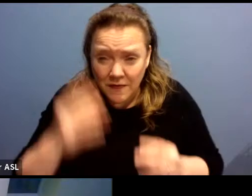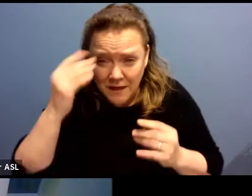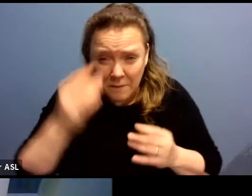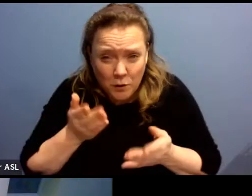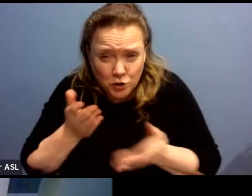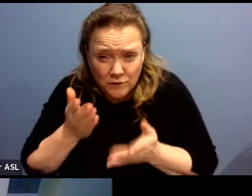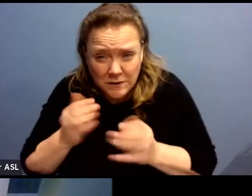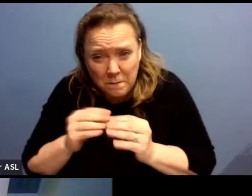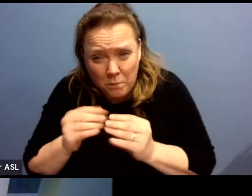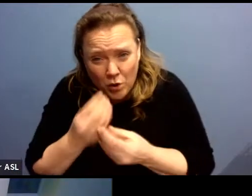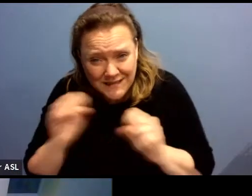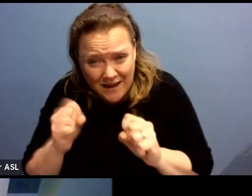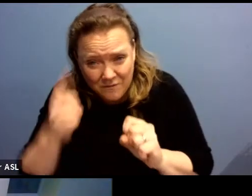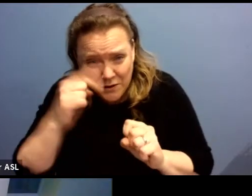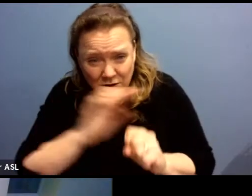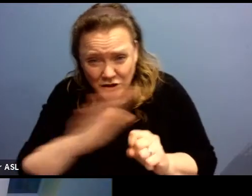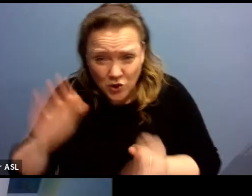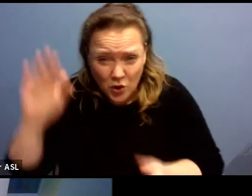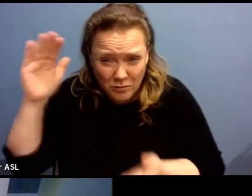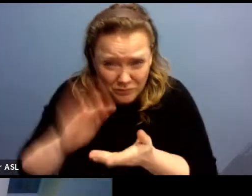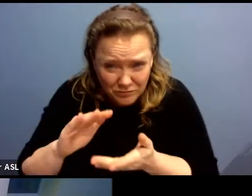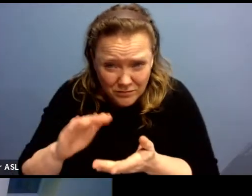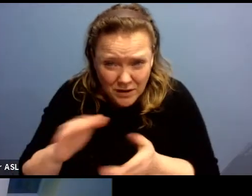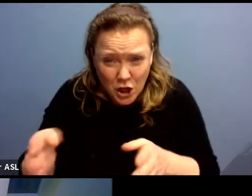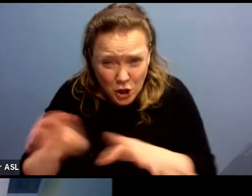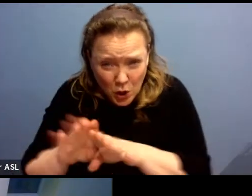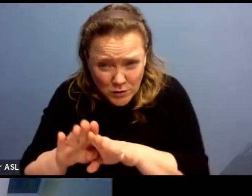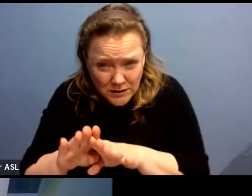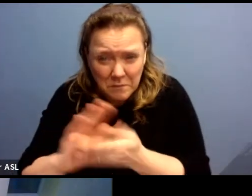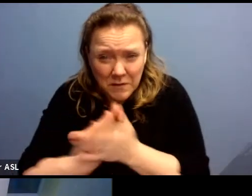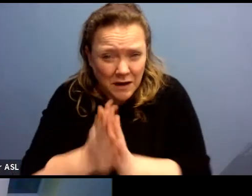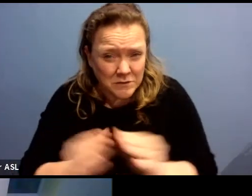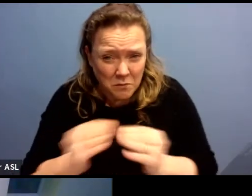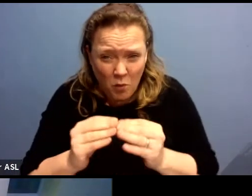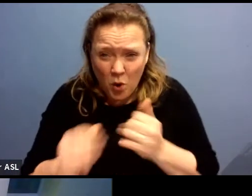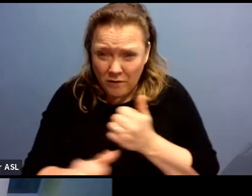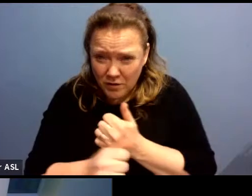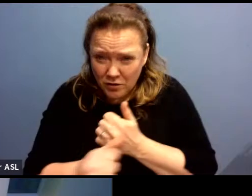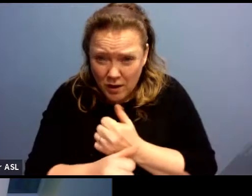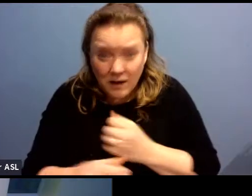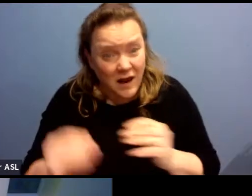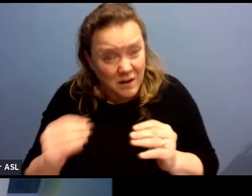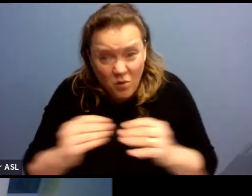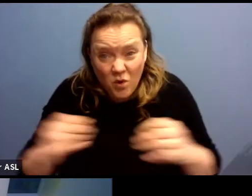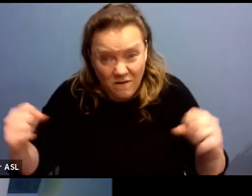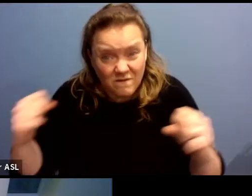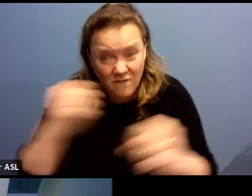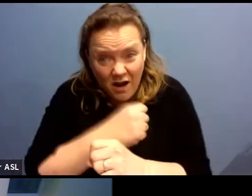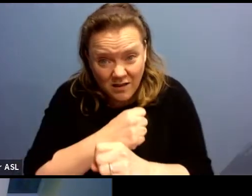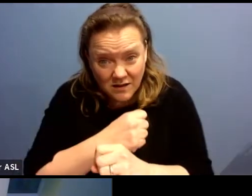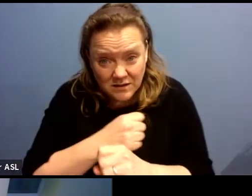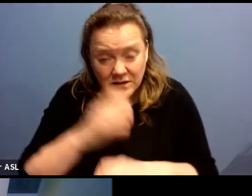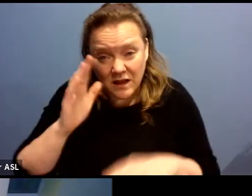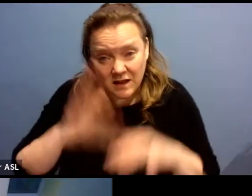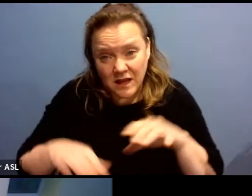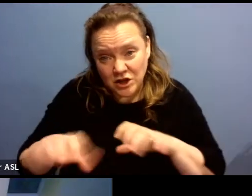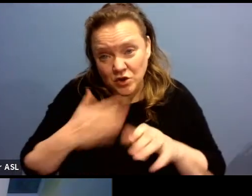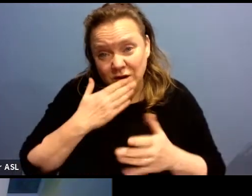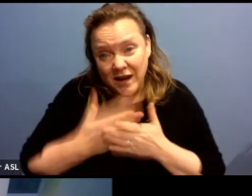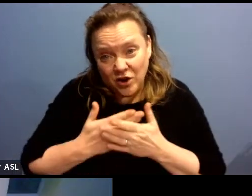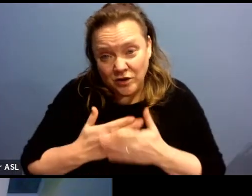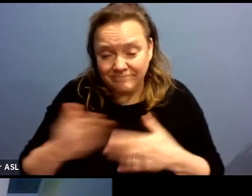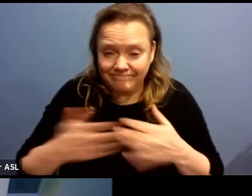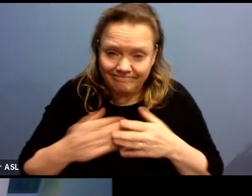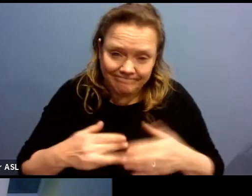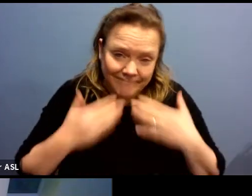because cutting like this will actually propose more of a threat and more violence then good. Anyway, thank you for your